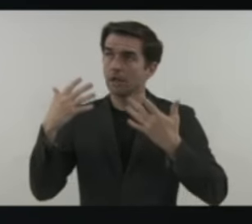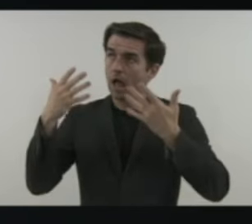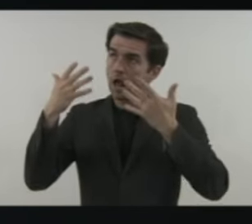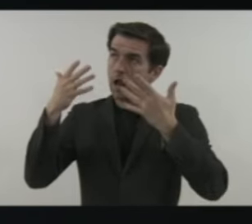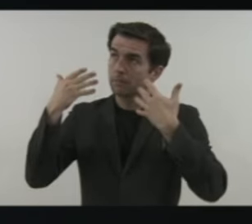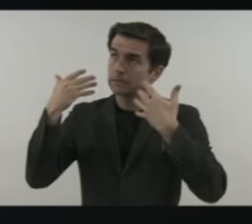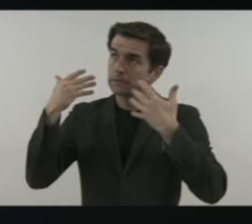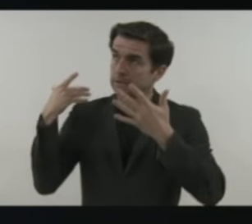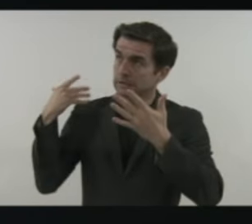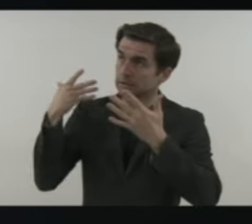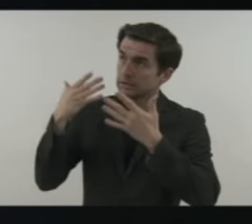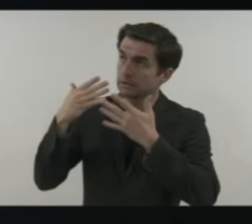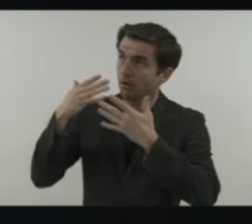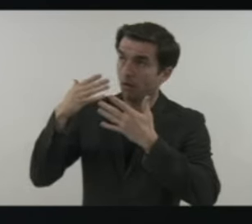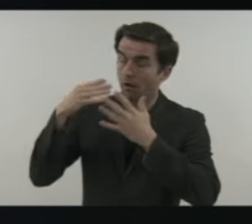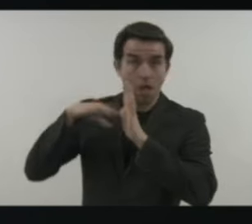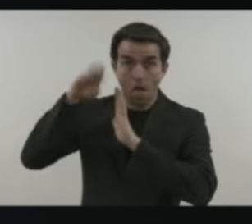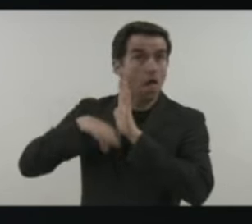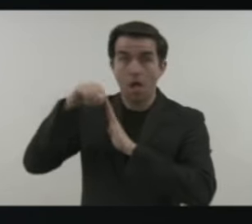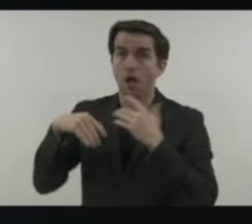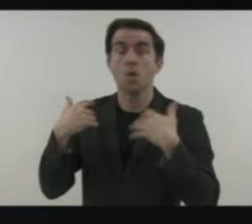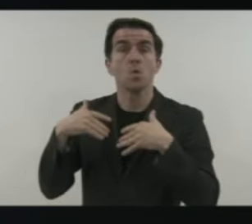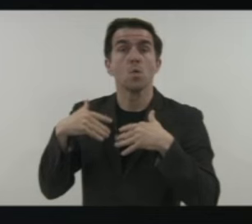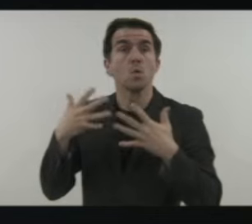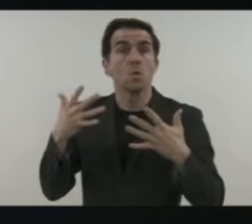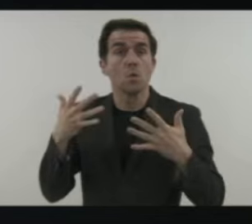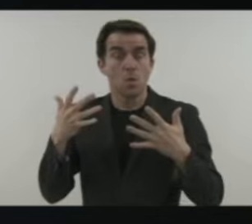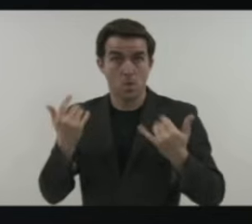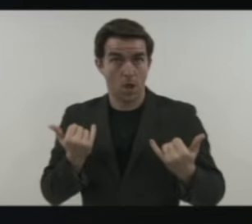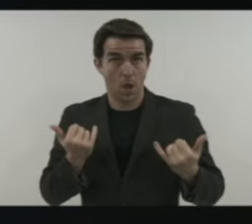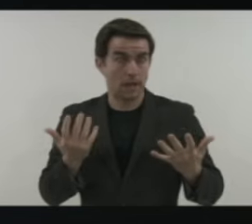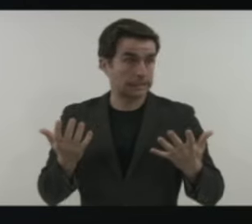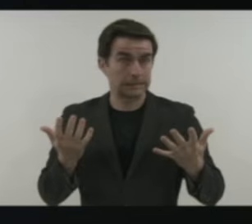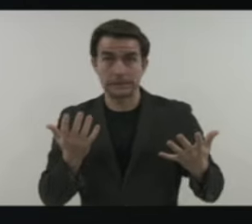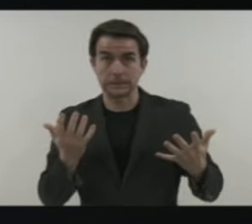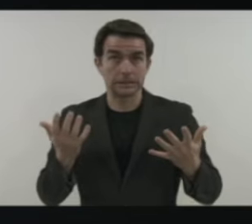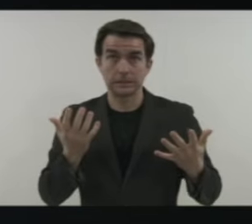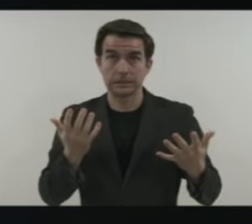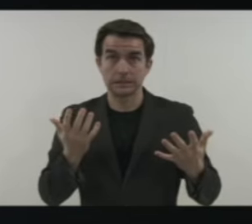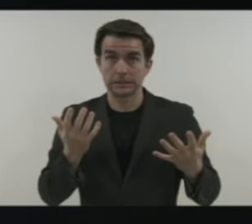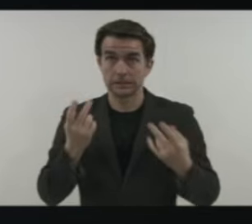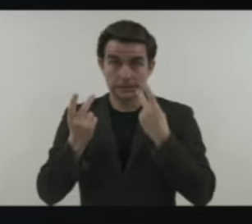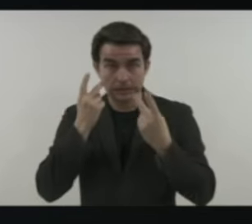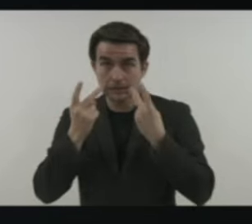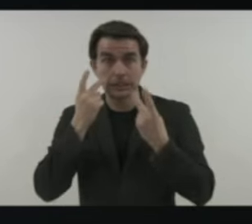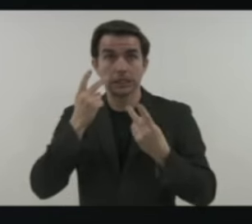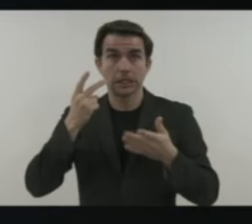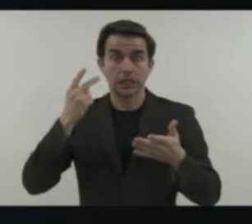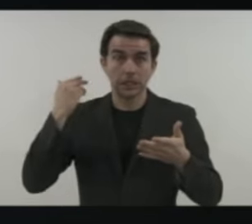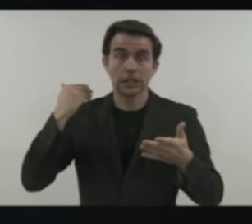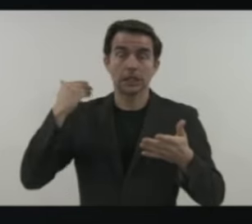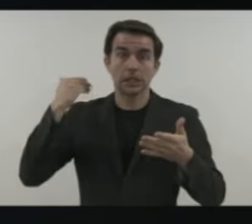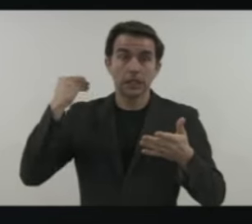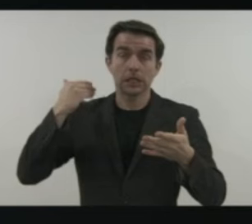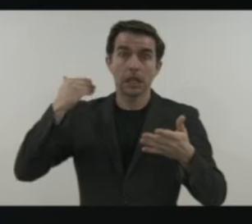globe. And this reality gives our deliberations a new sense of urgency. Greece is a pioneer when it comes